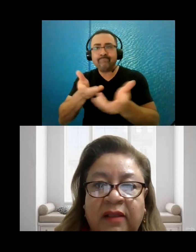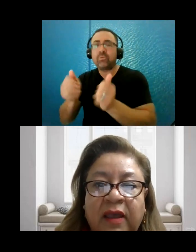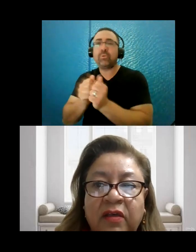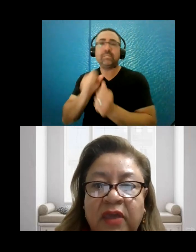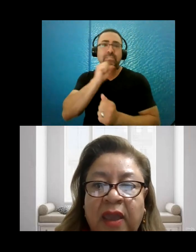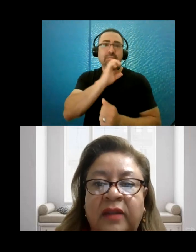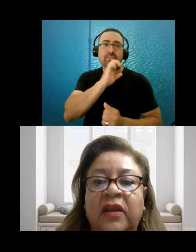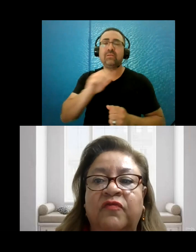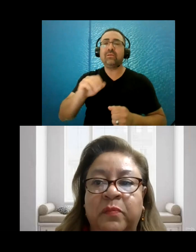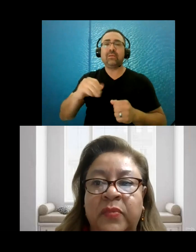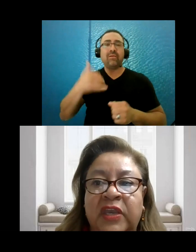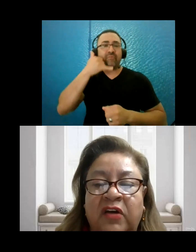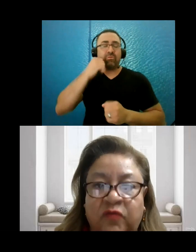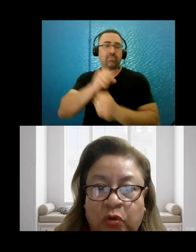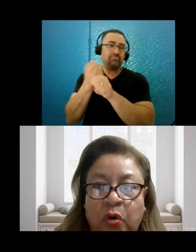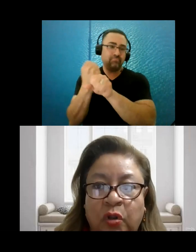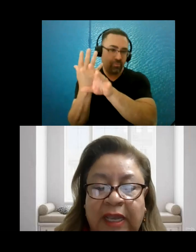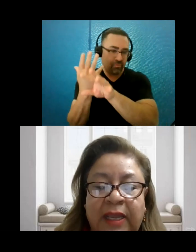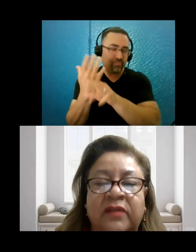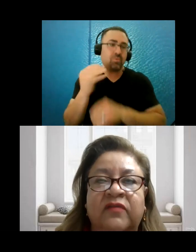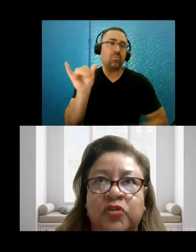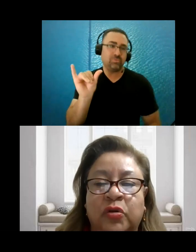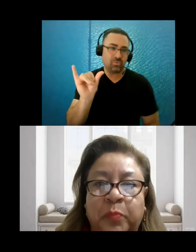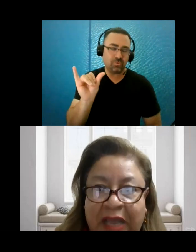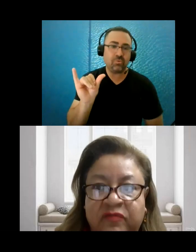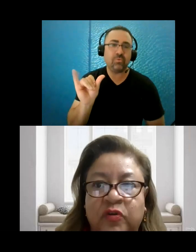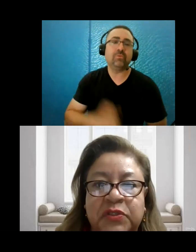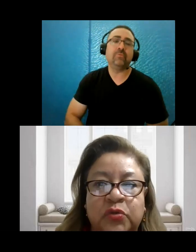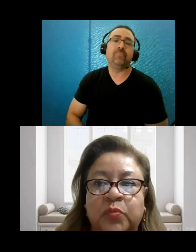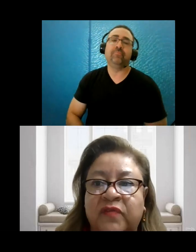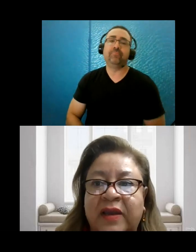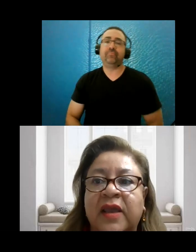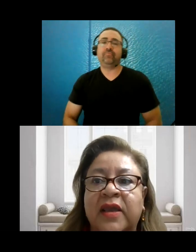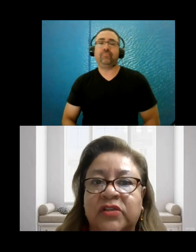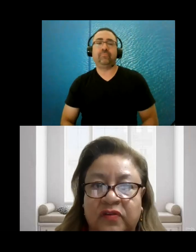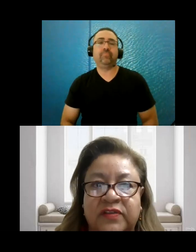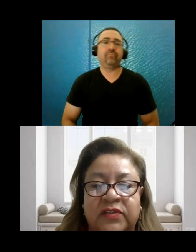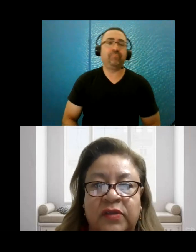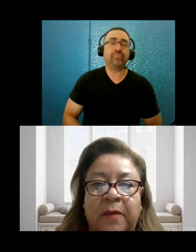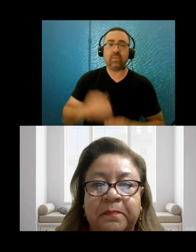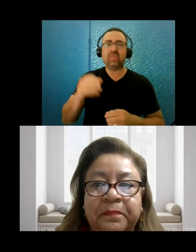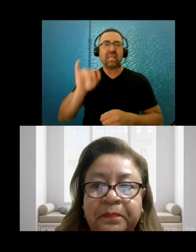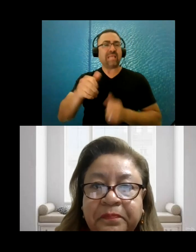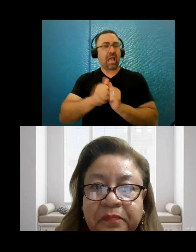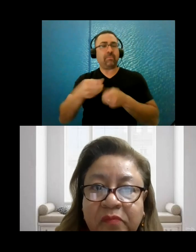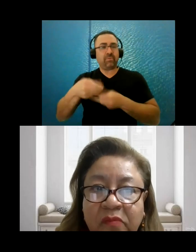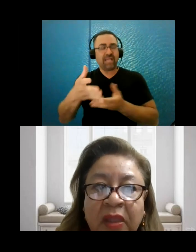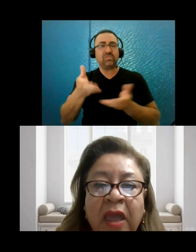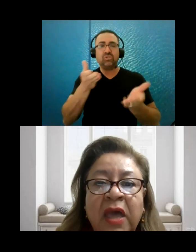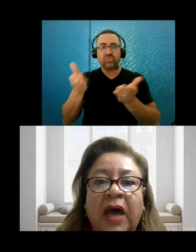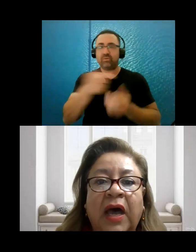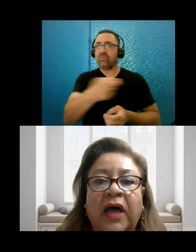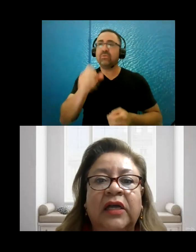via telehealth and via phone call and virtual platforms to provide services to them.